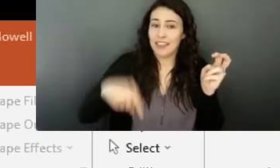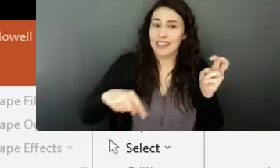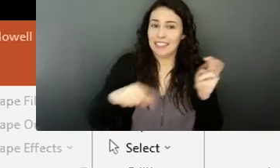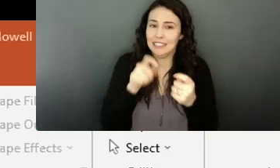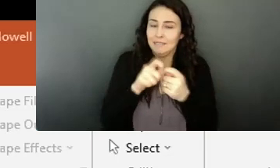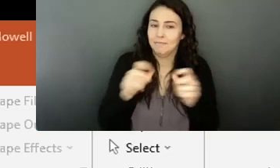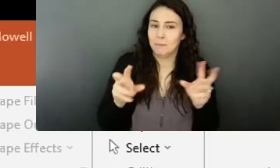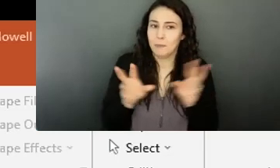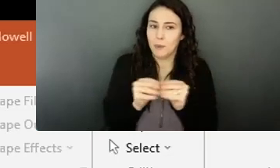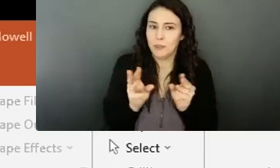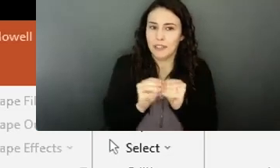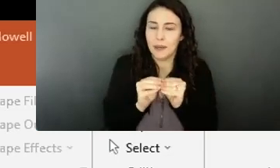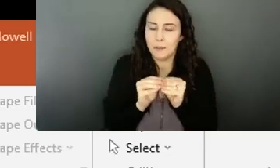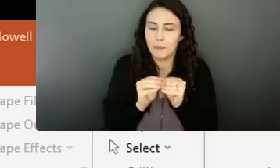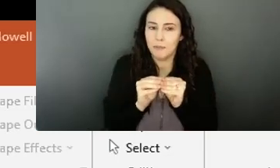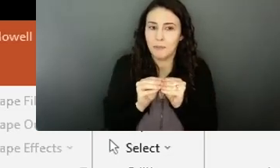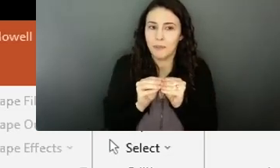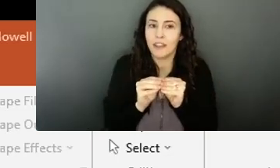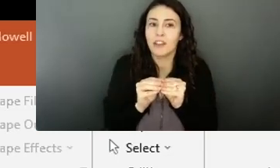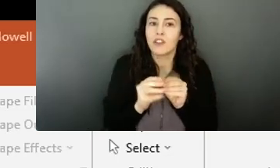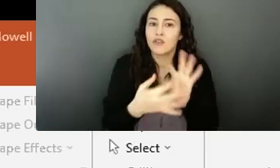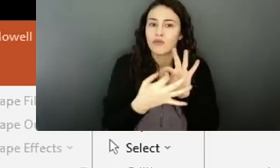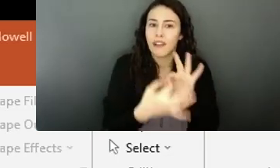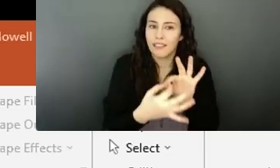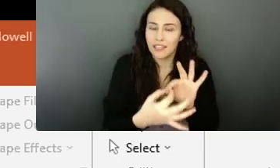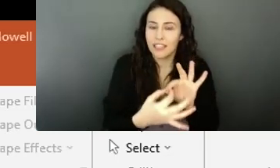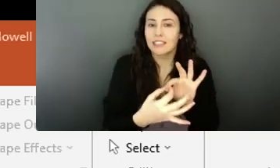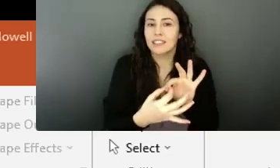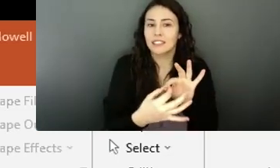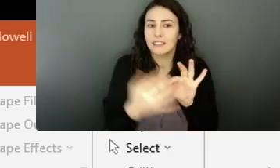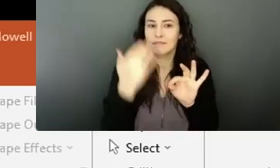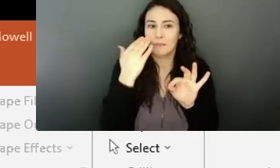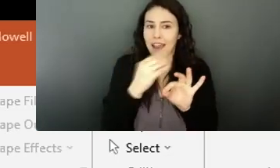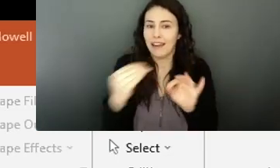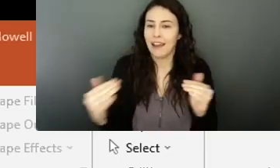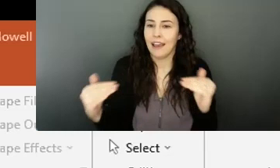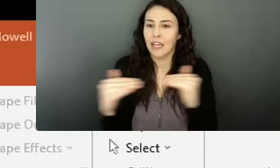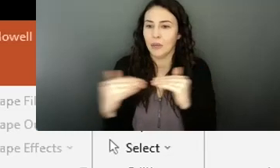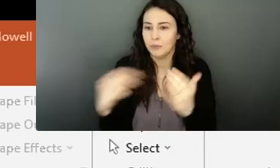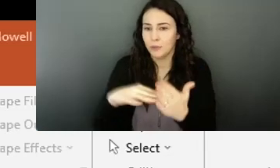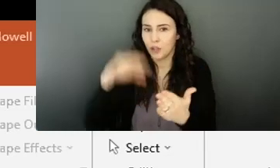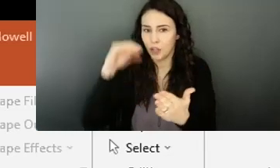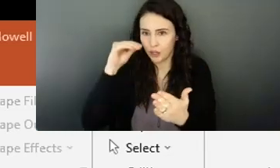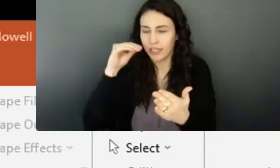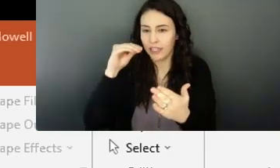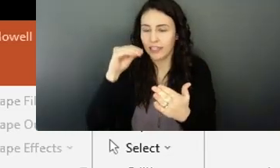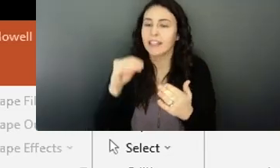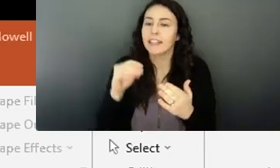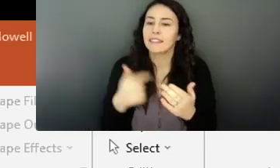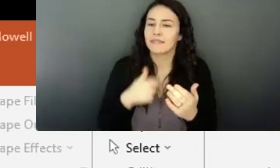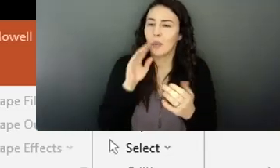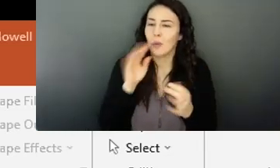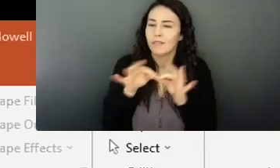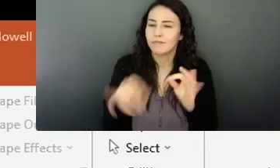is relevant and equitable learning. And as Dick said, I'm going to be doing a little bit deeper dive to some of what